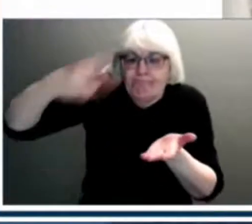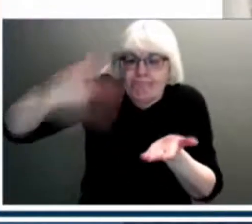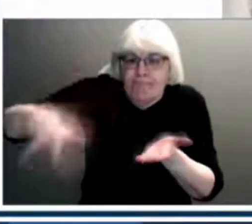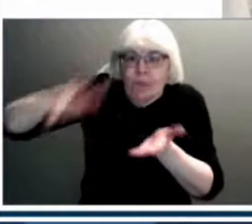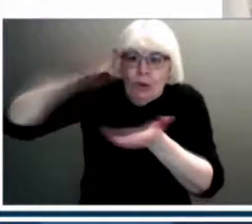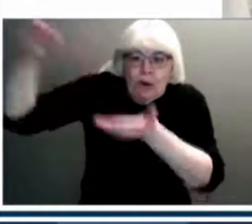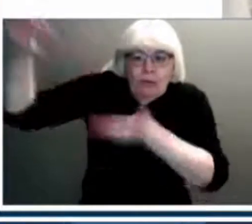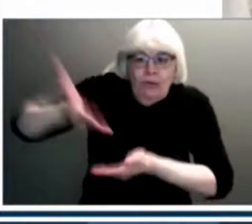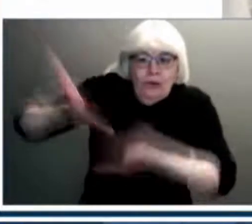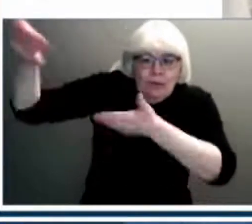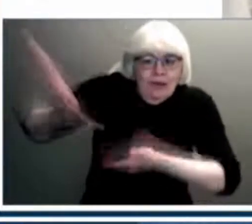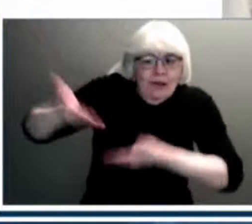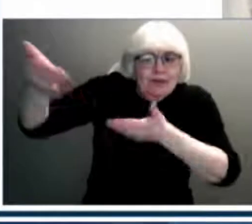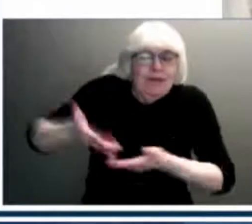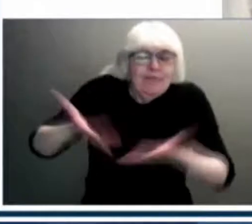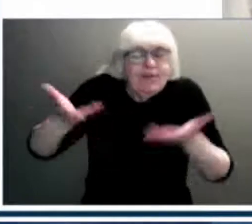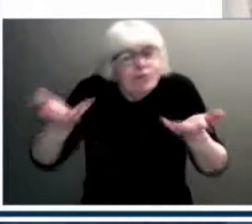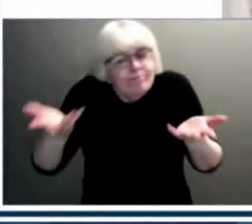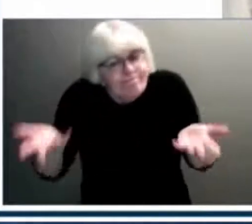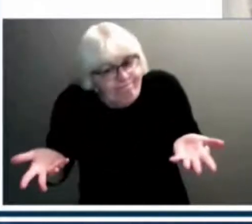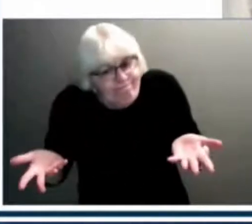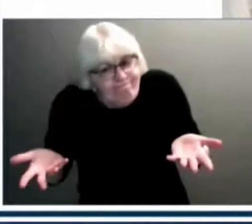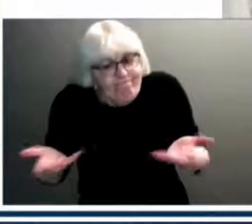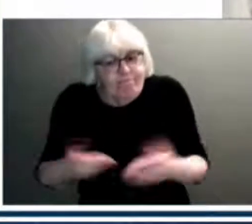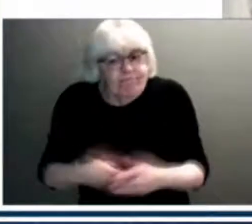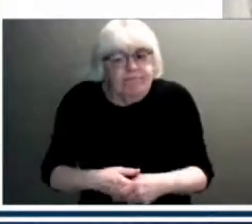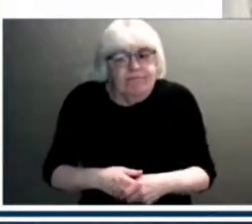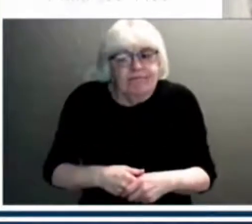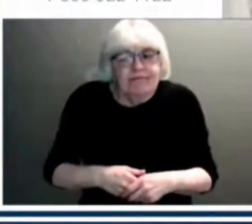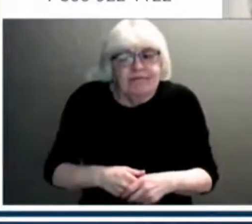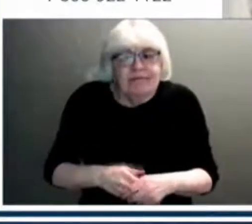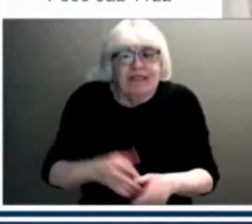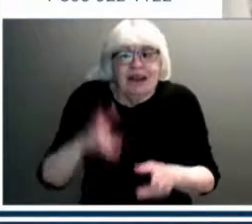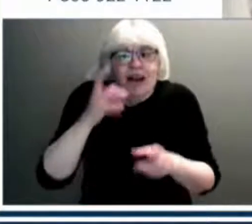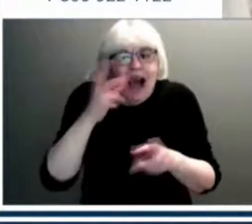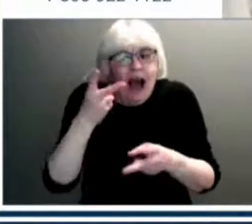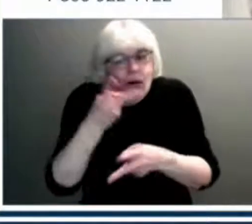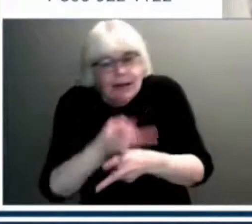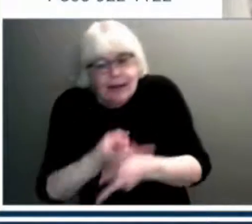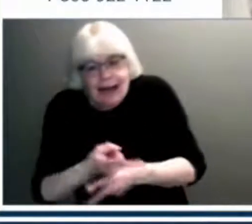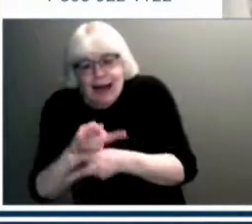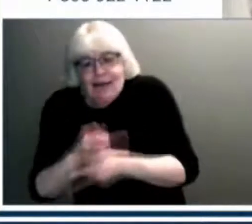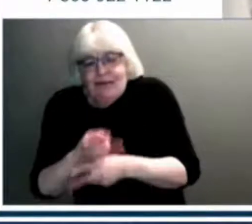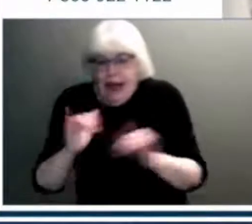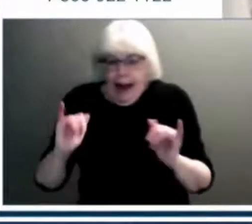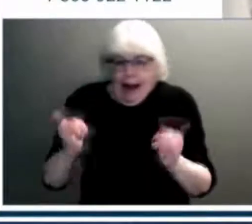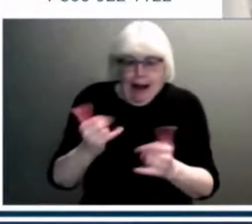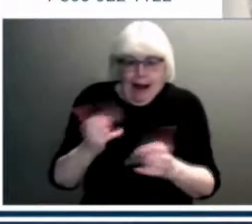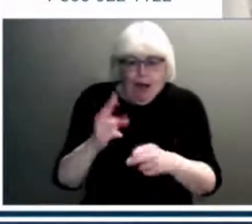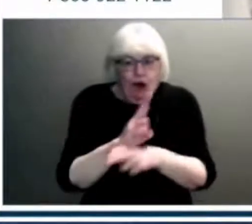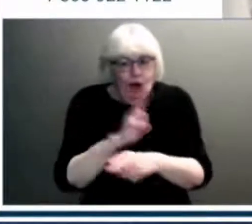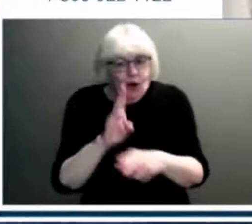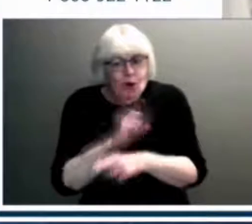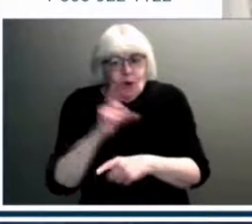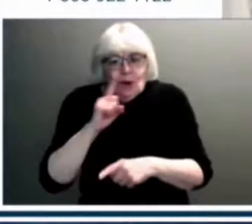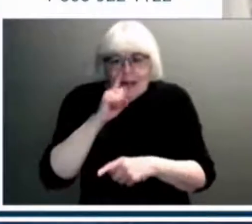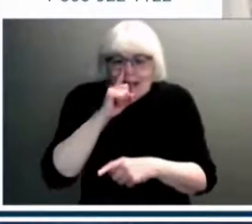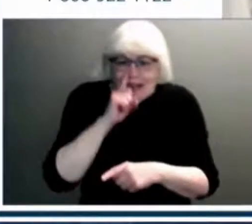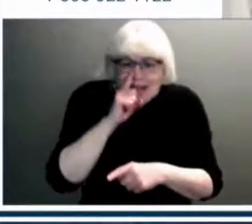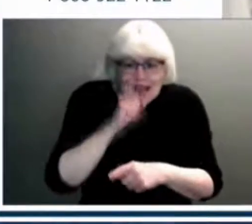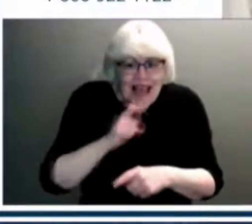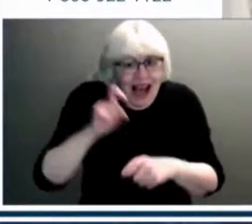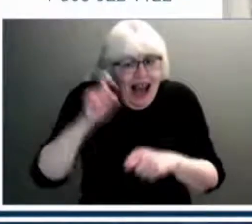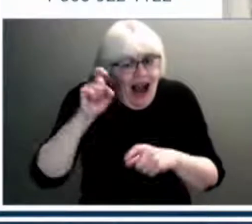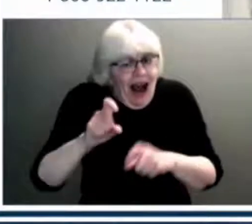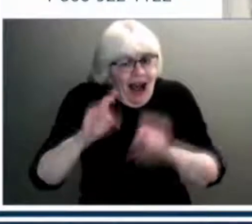more conscientious about how we use our rapid tests. And I want to be very clear about where we are in this province